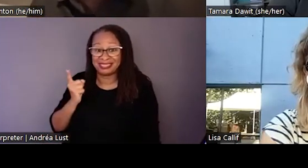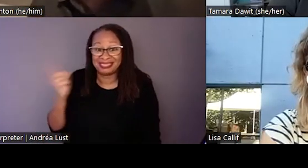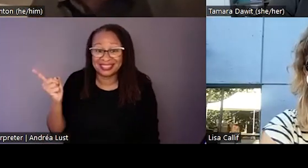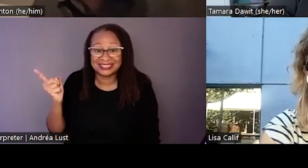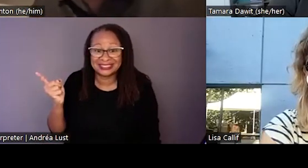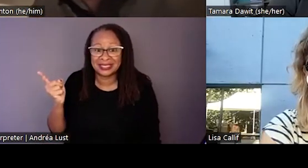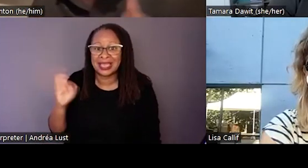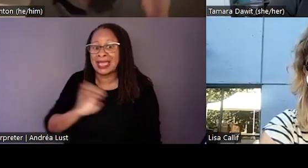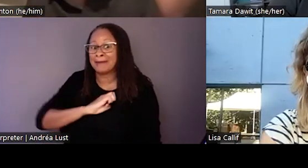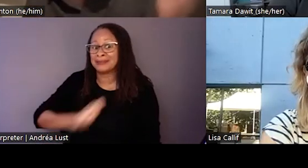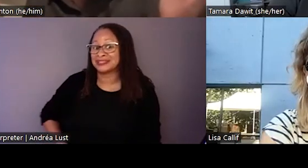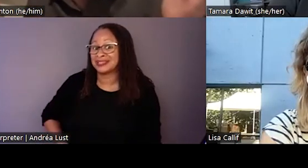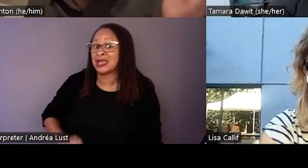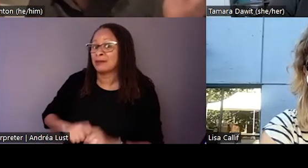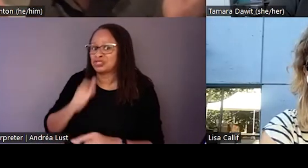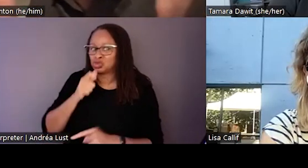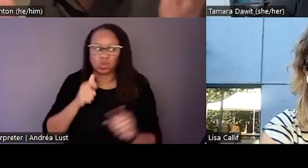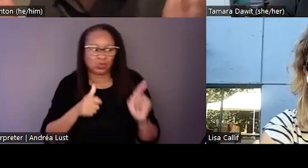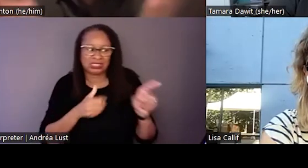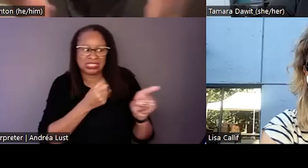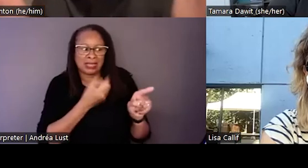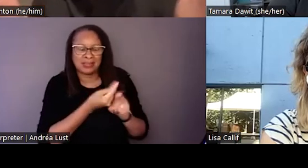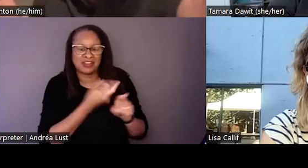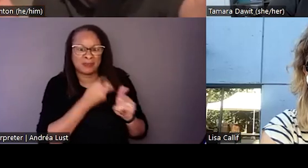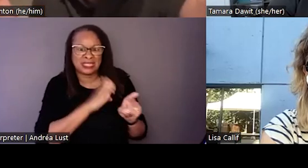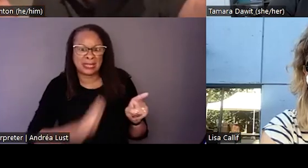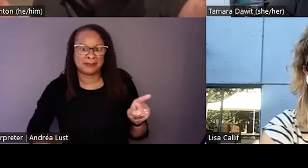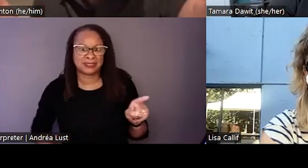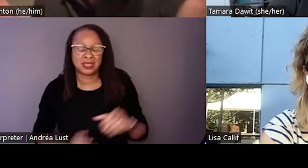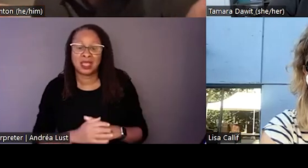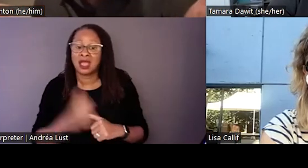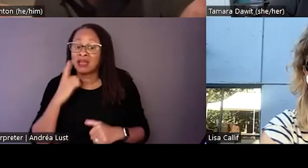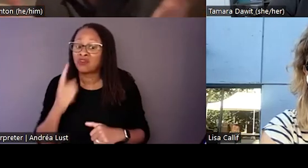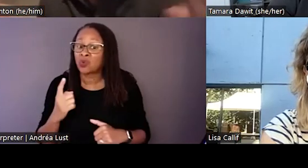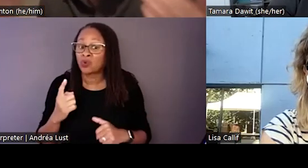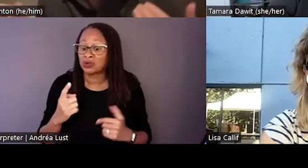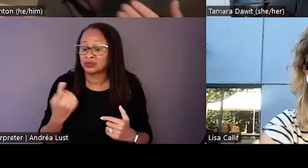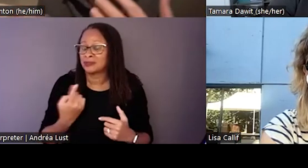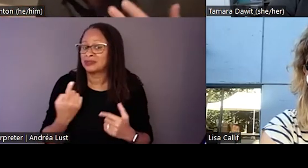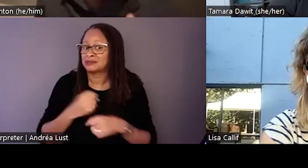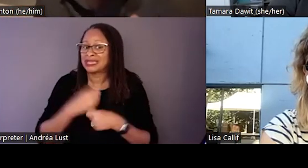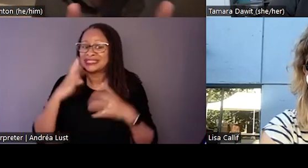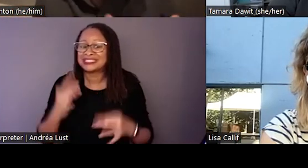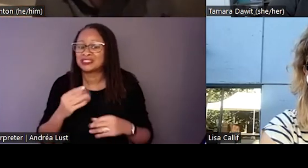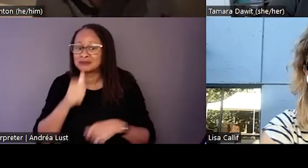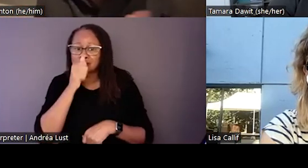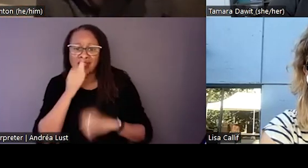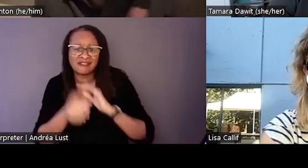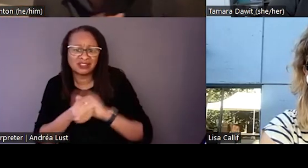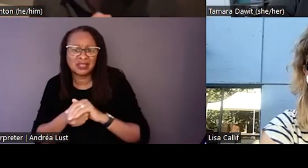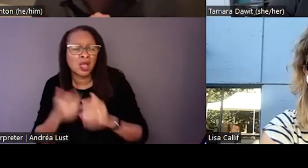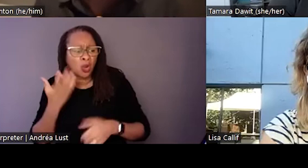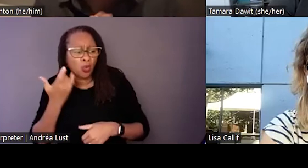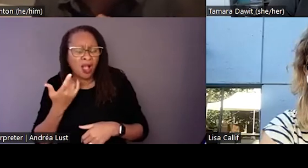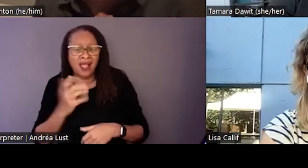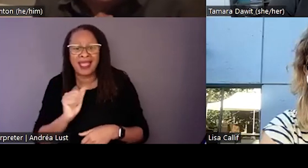from this embassy, but you don't from this embassy? For instance, someone's making a decision in private. We want to know why. Why is